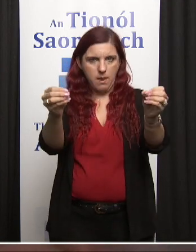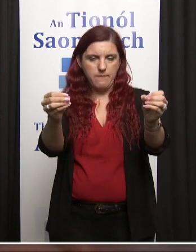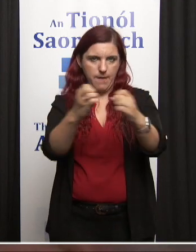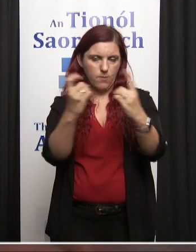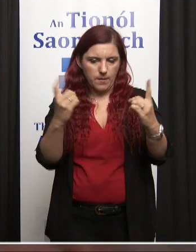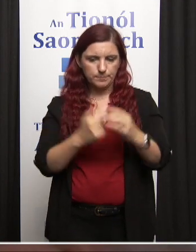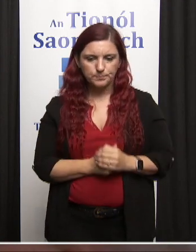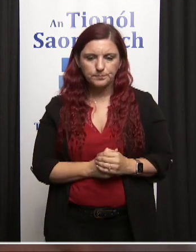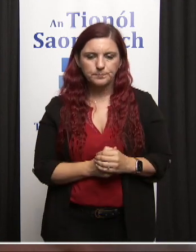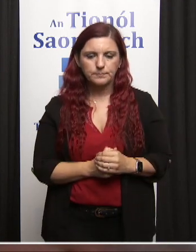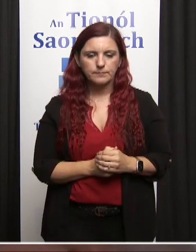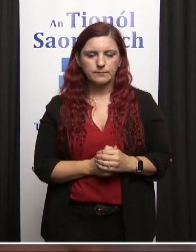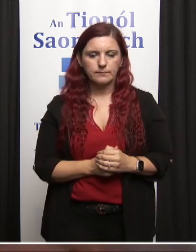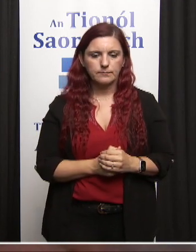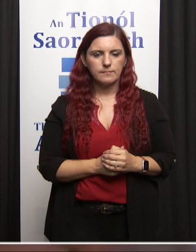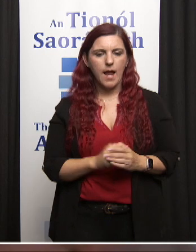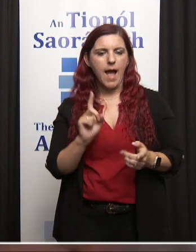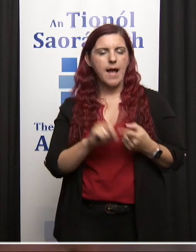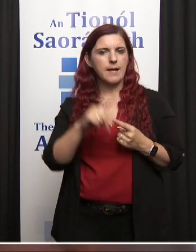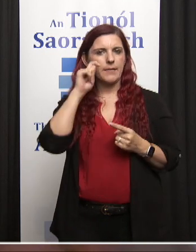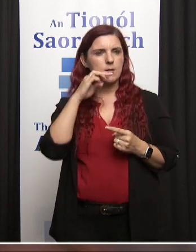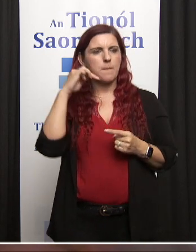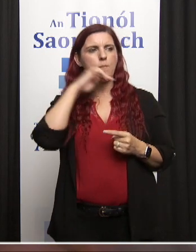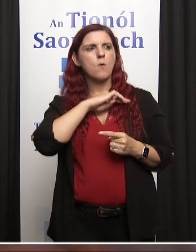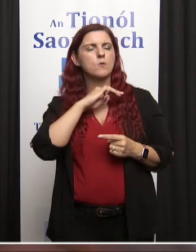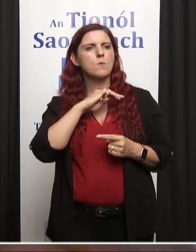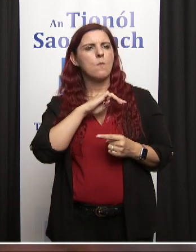politicians. And I think it's probably also important to define